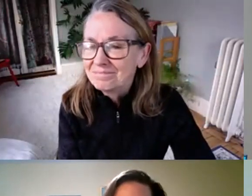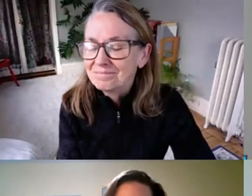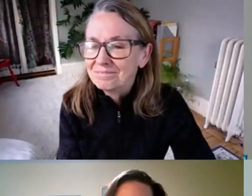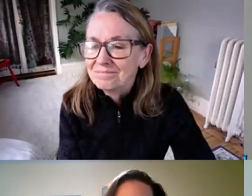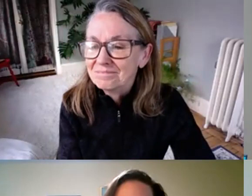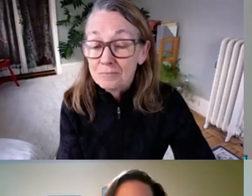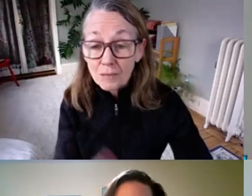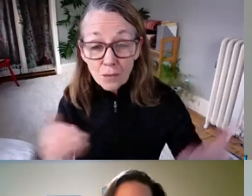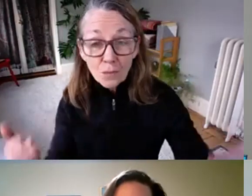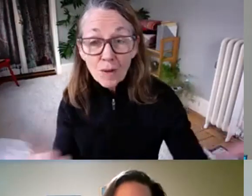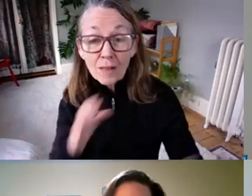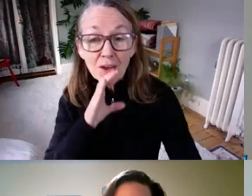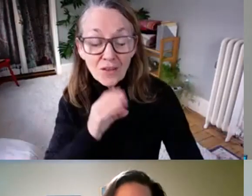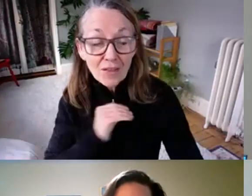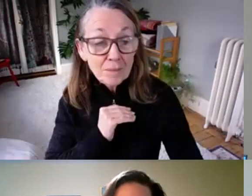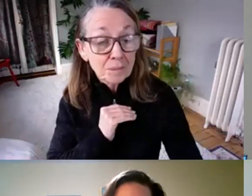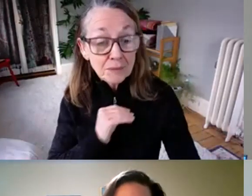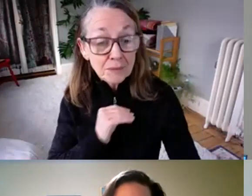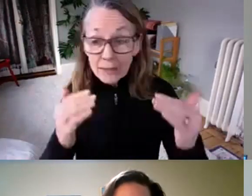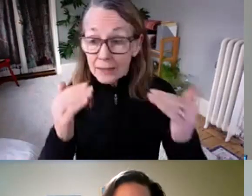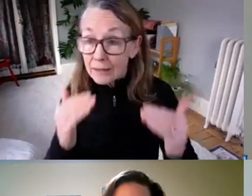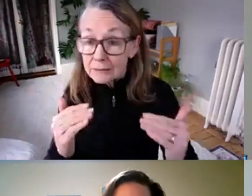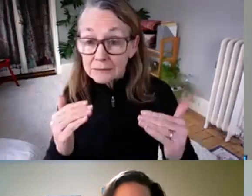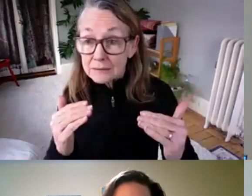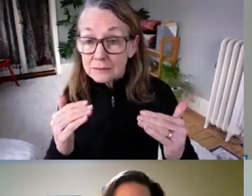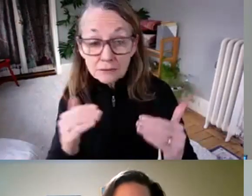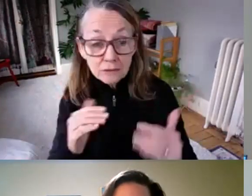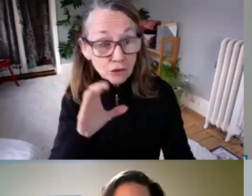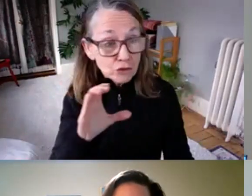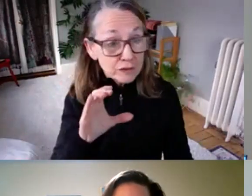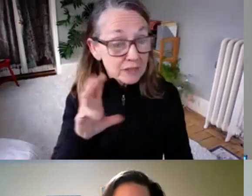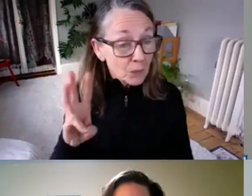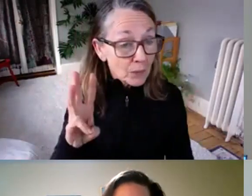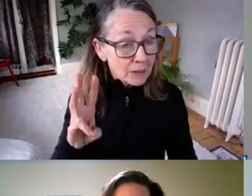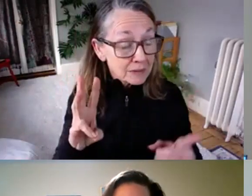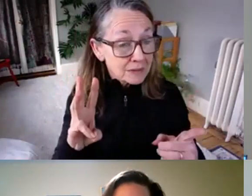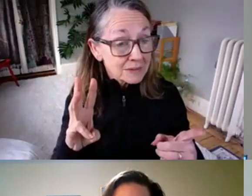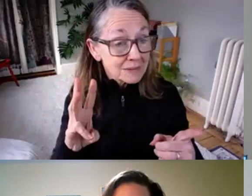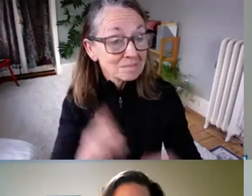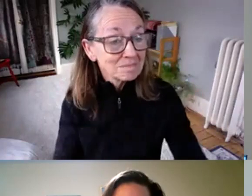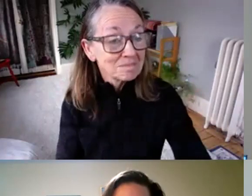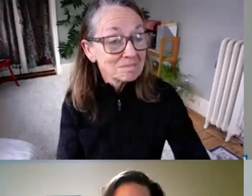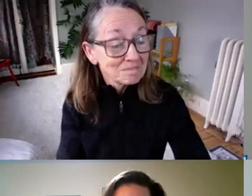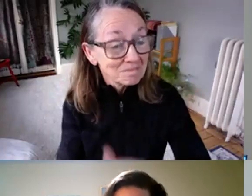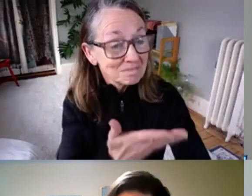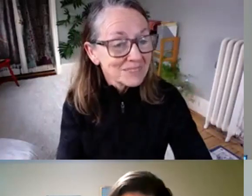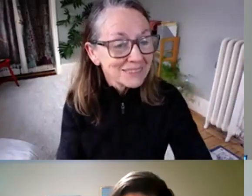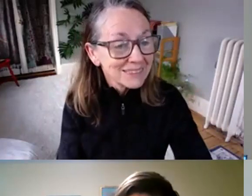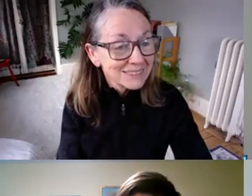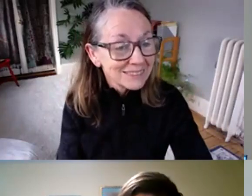Welcome, Caroline. Next, I think Christine is still on the camera. So,